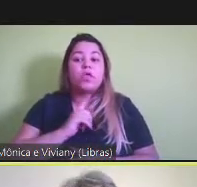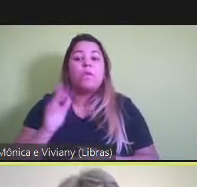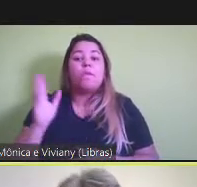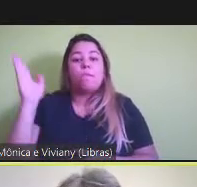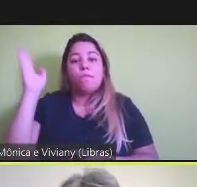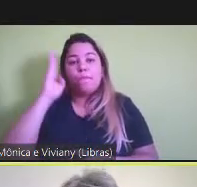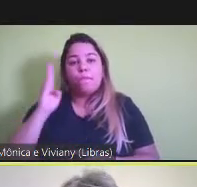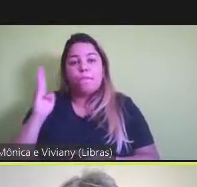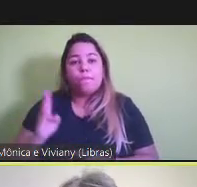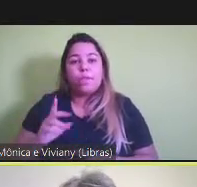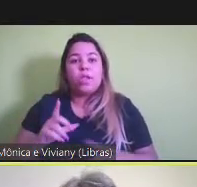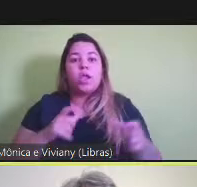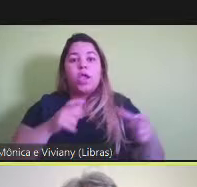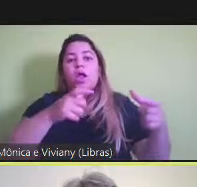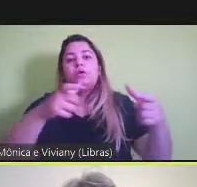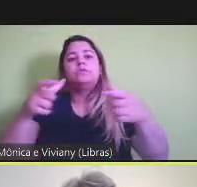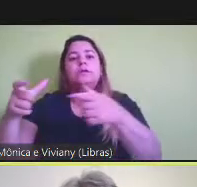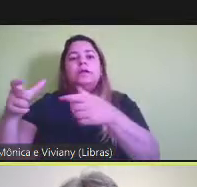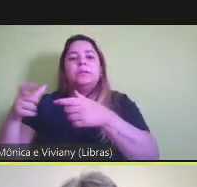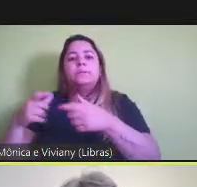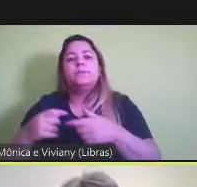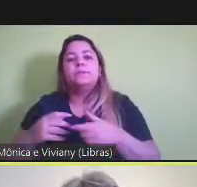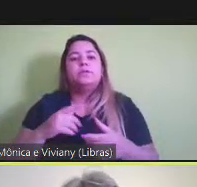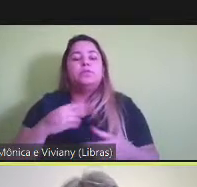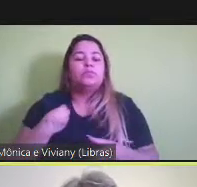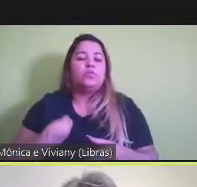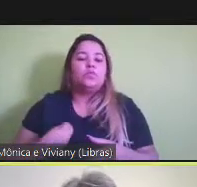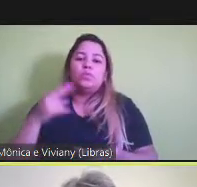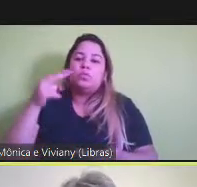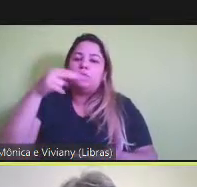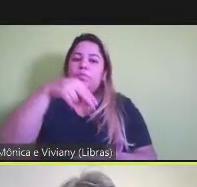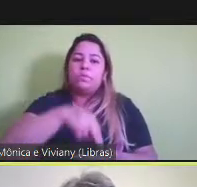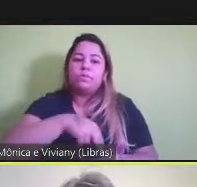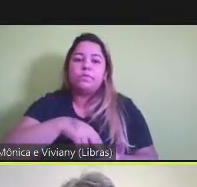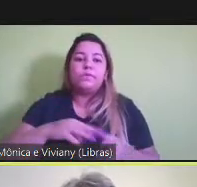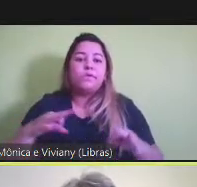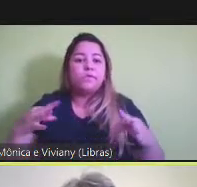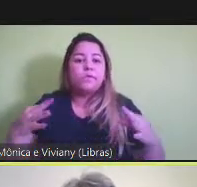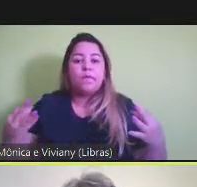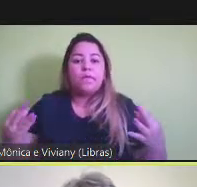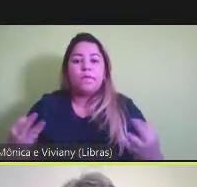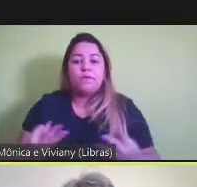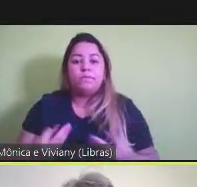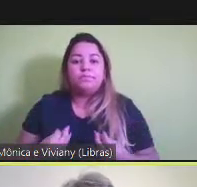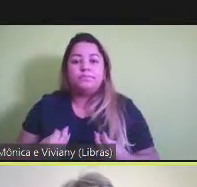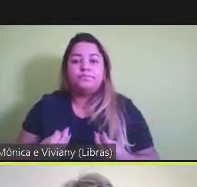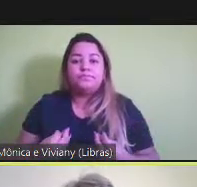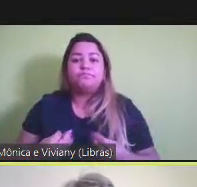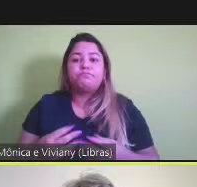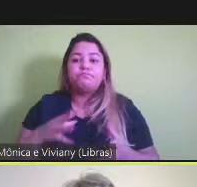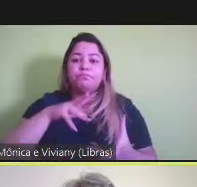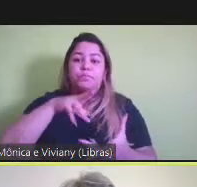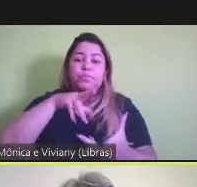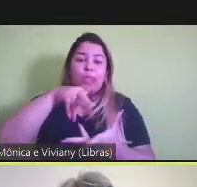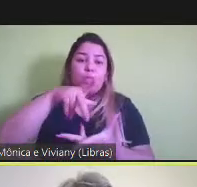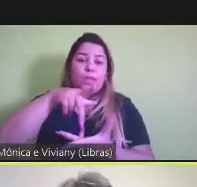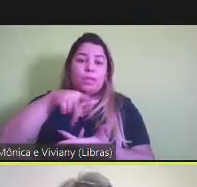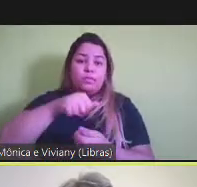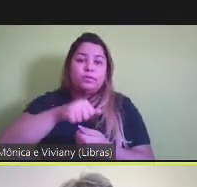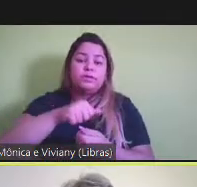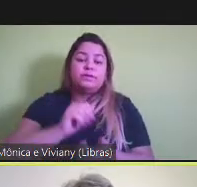in the world, in Brazil, in each corner of the country where we are,